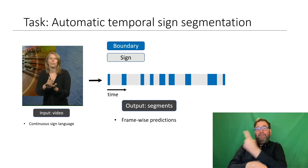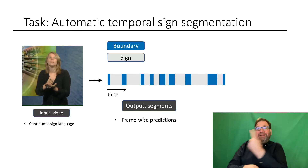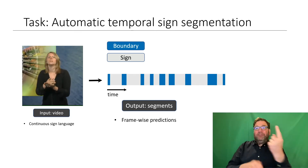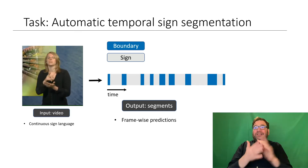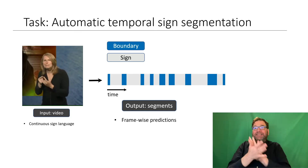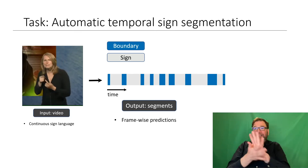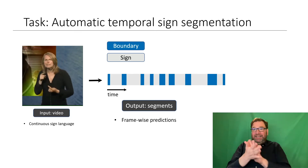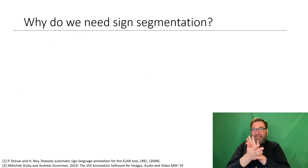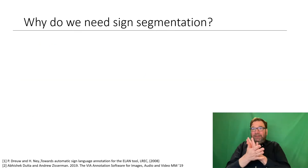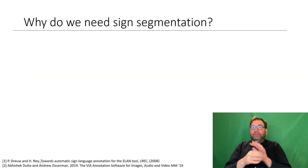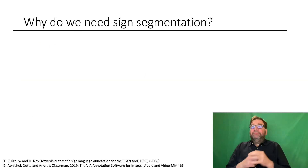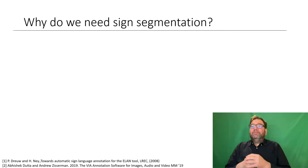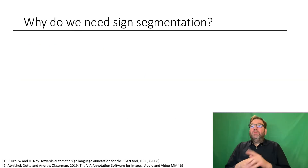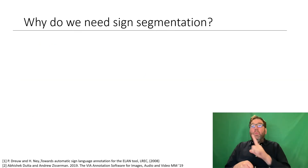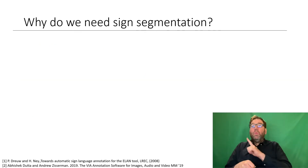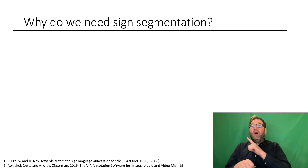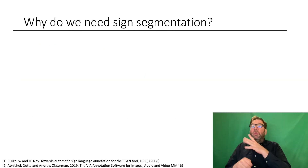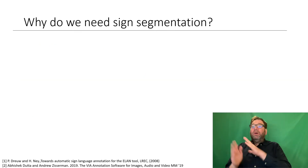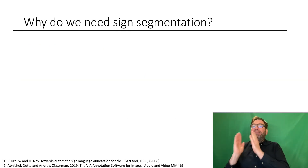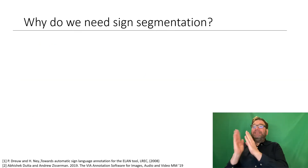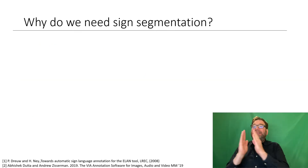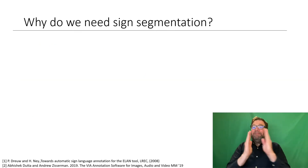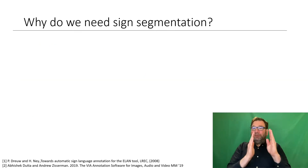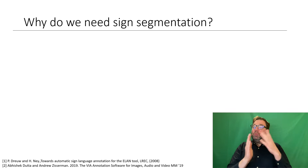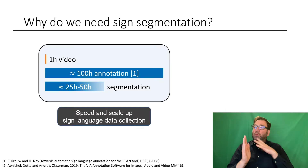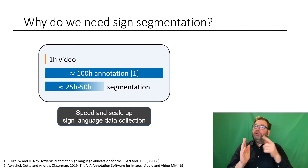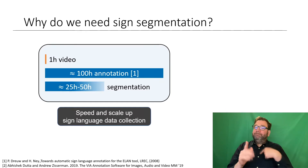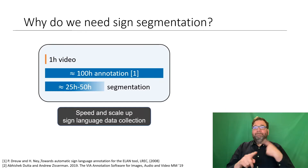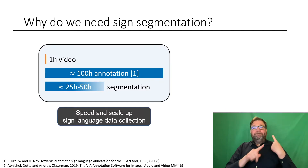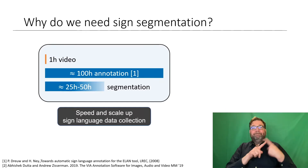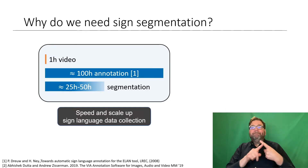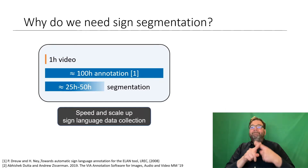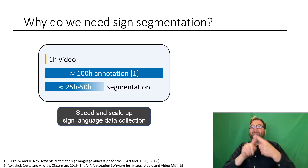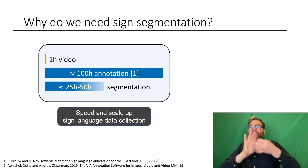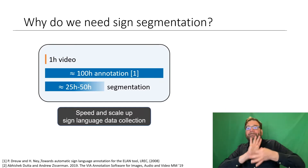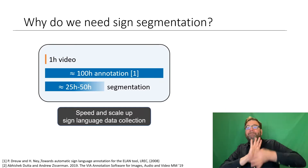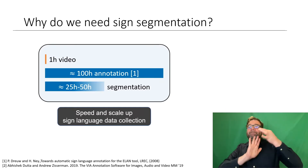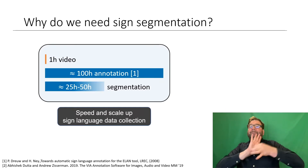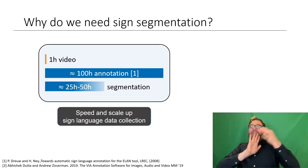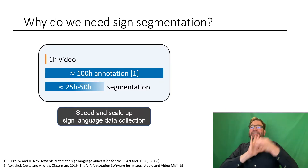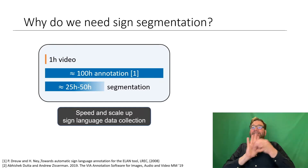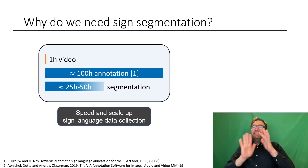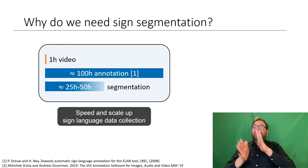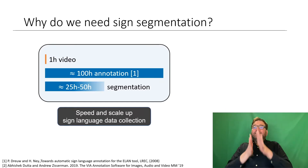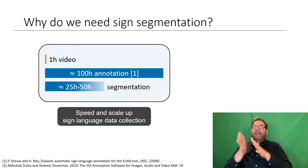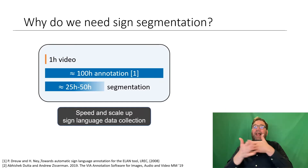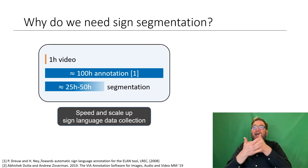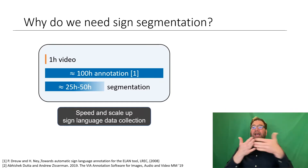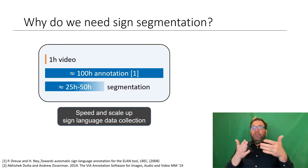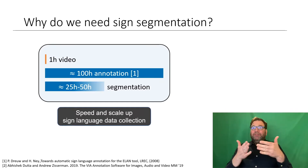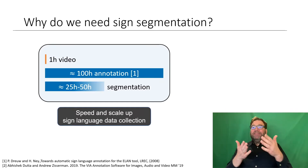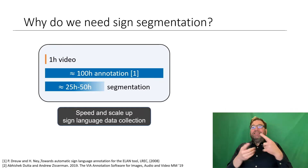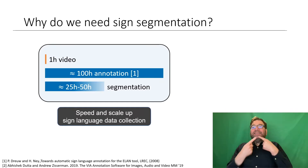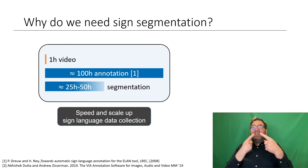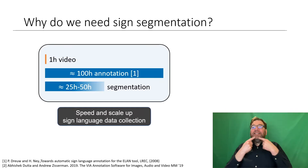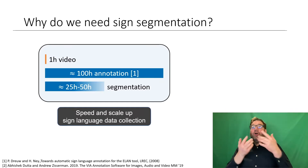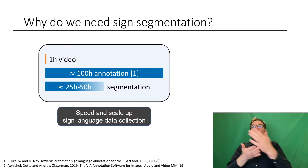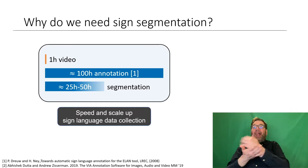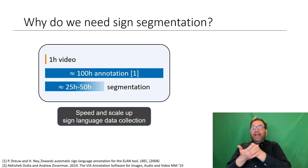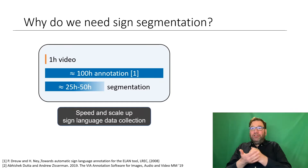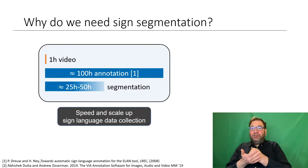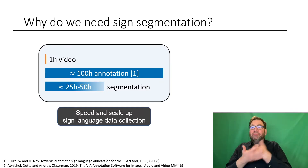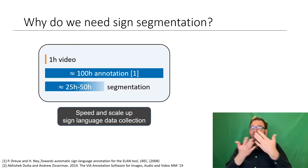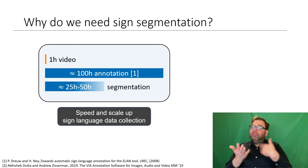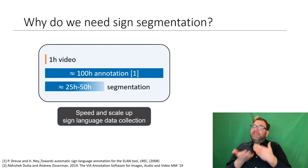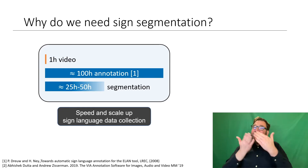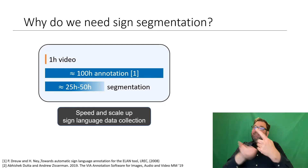sign. Why do we need sign segmentation? One motivation is to speed and scale up sign language data